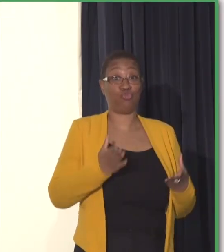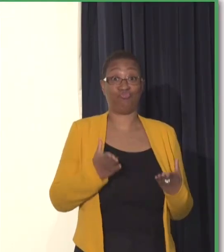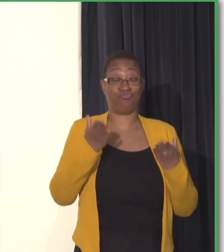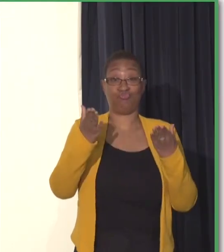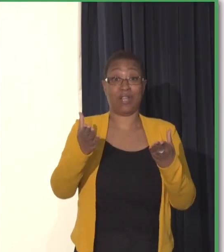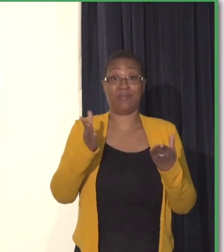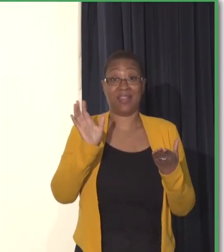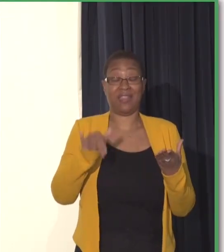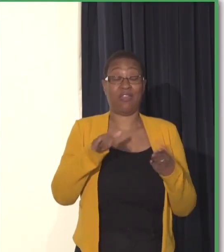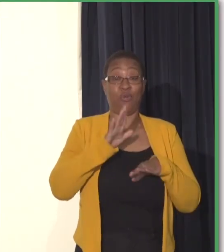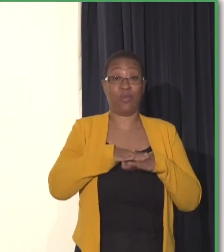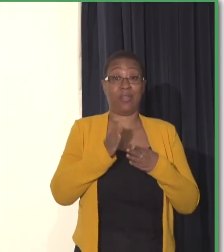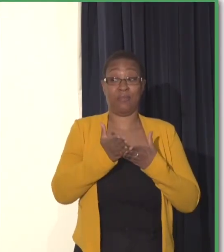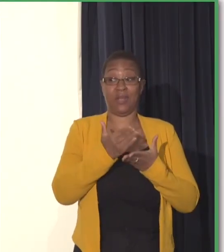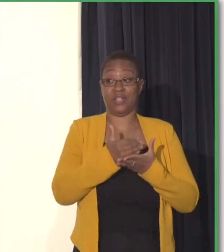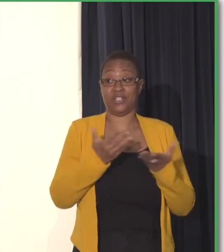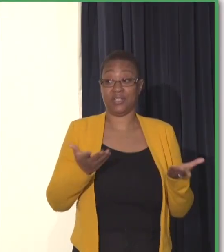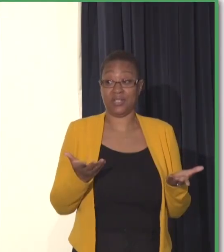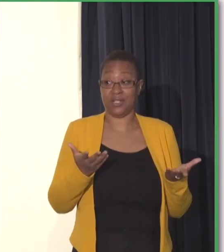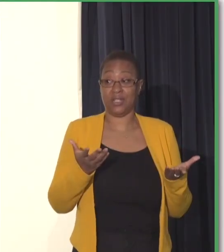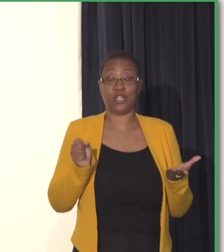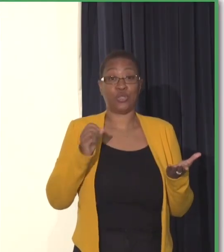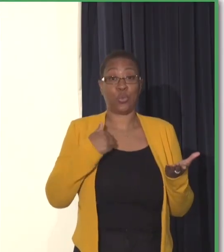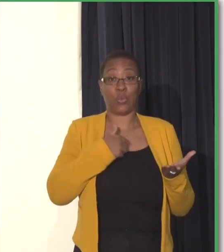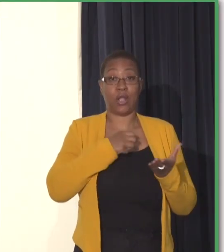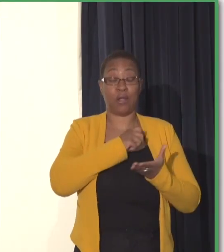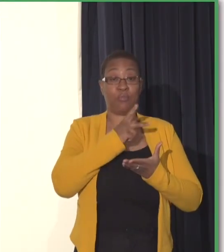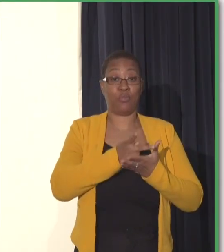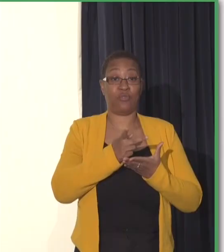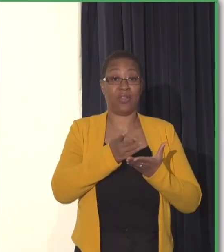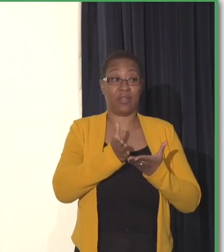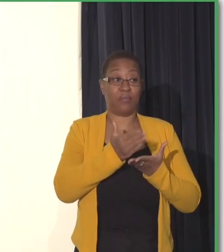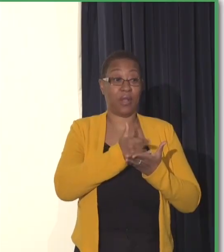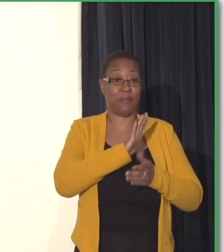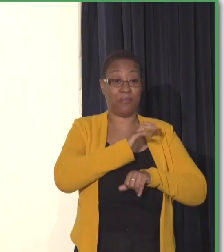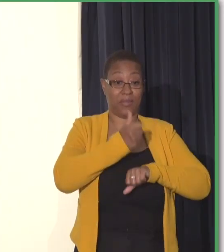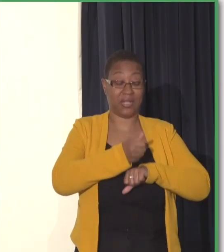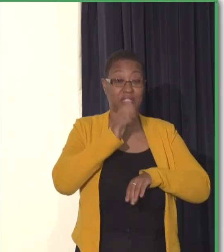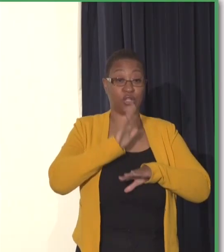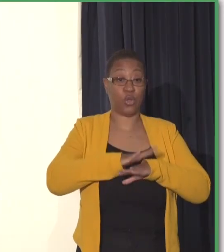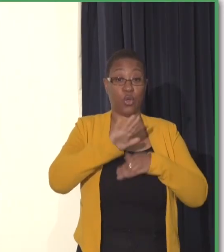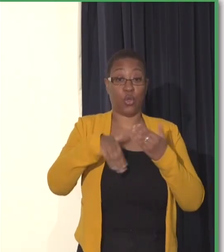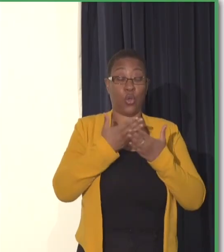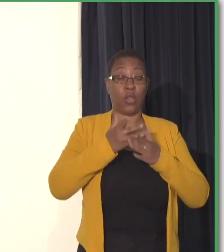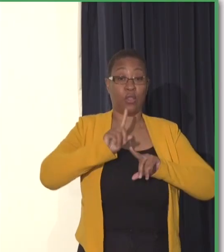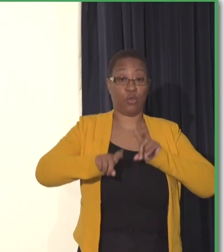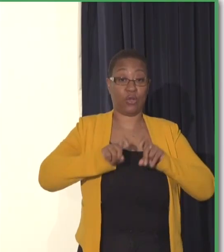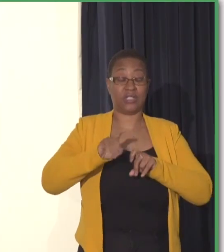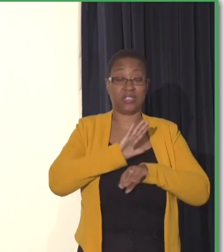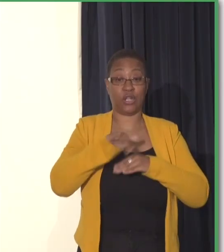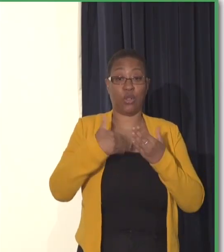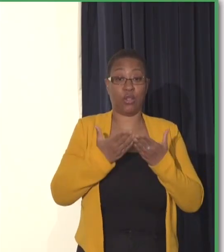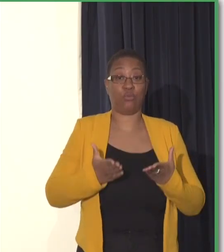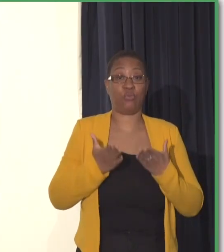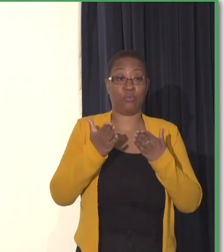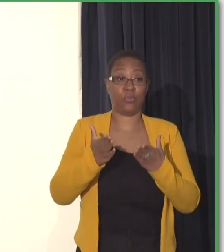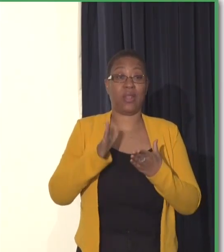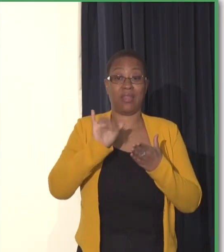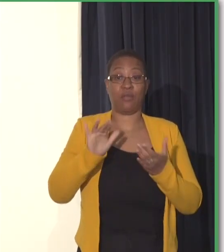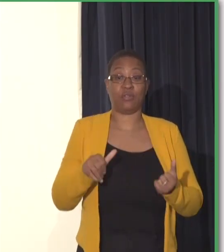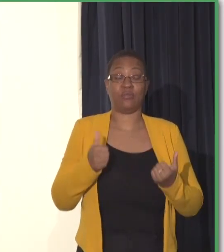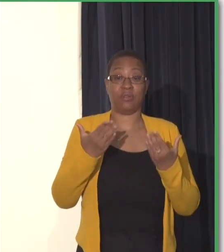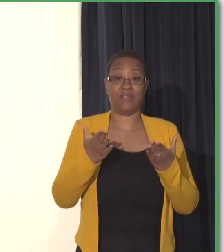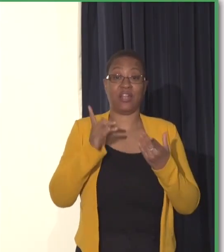on the budget. I would just say, so we're approving the budget based on all the questions and all the recommendations that were